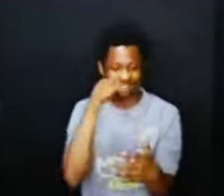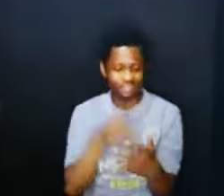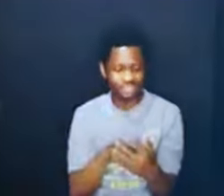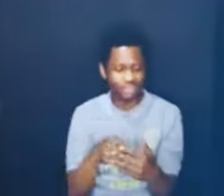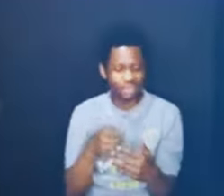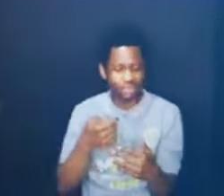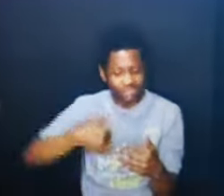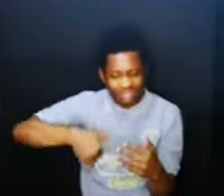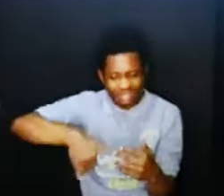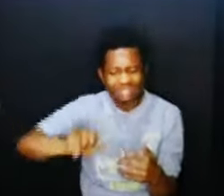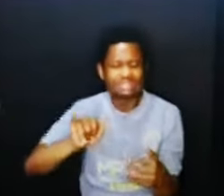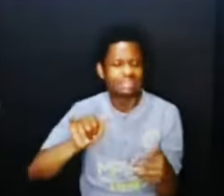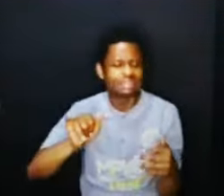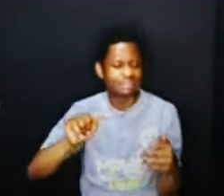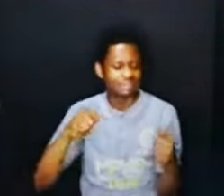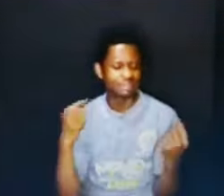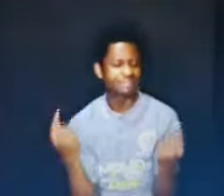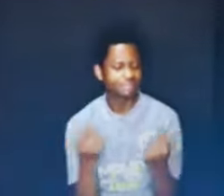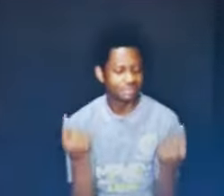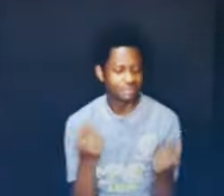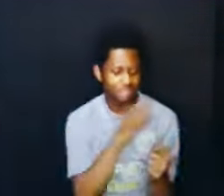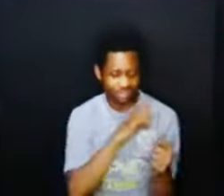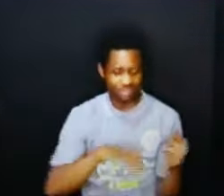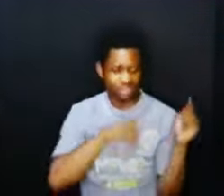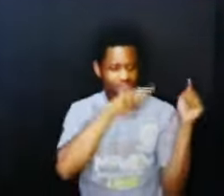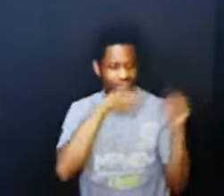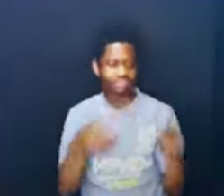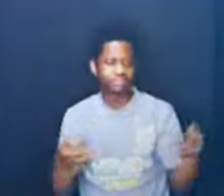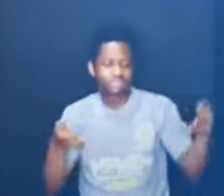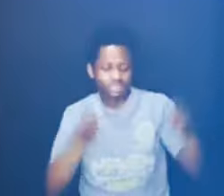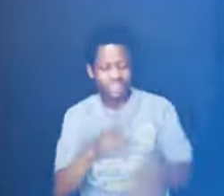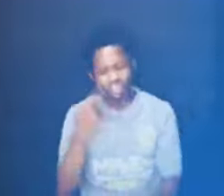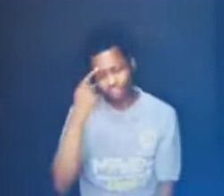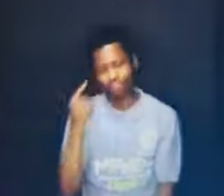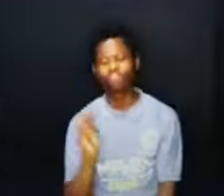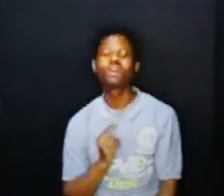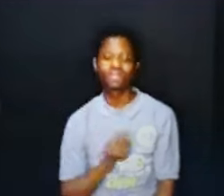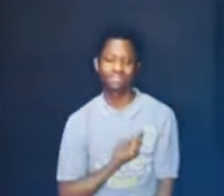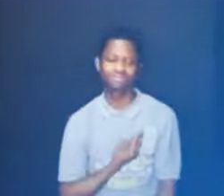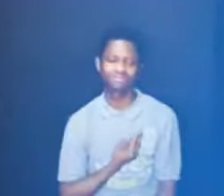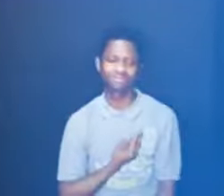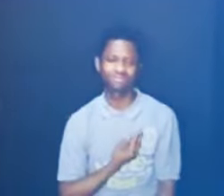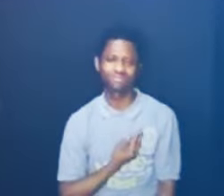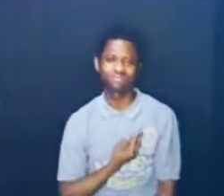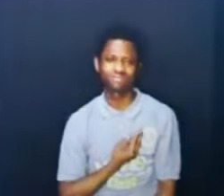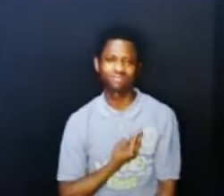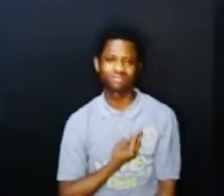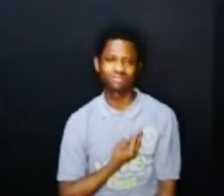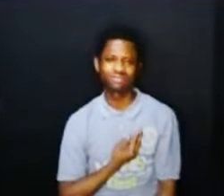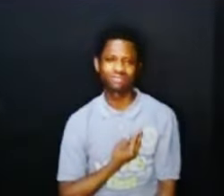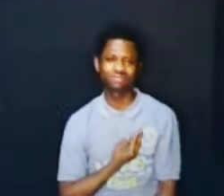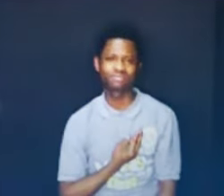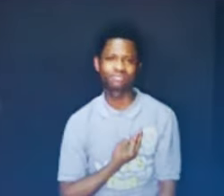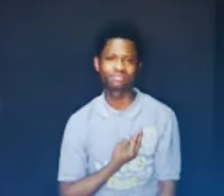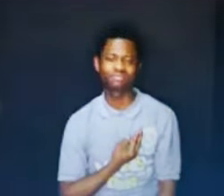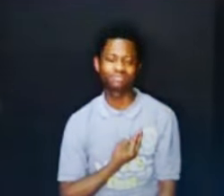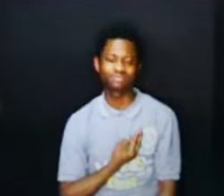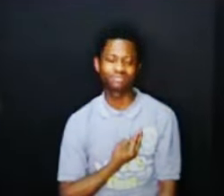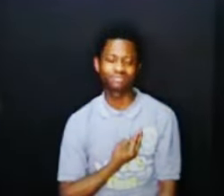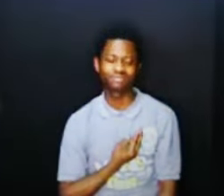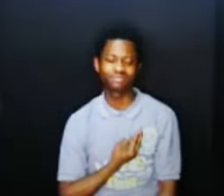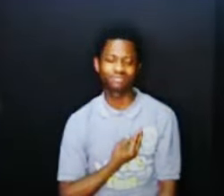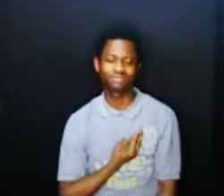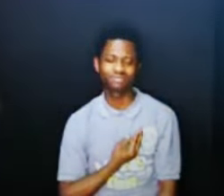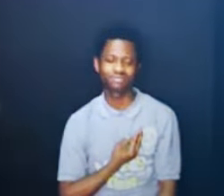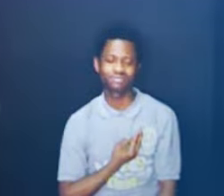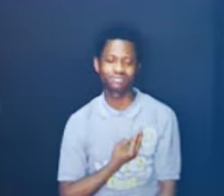were still sinners, Christ died for us. And what you say, na onyankopon yi ne do a odo ye no e kire if we say yeda so ye